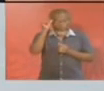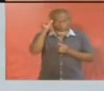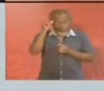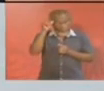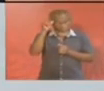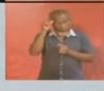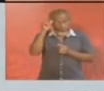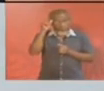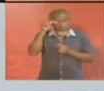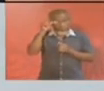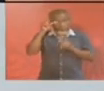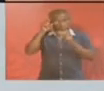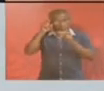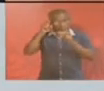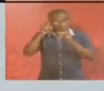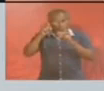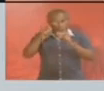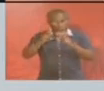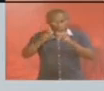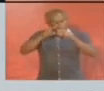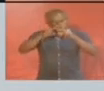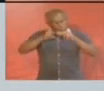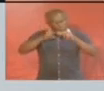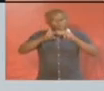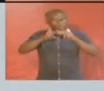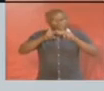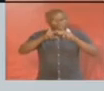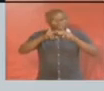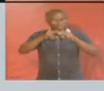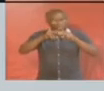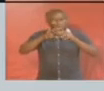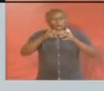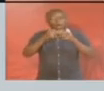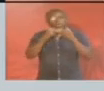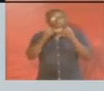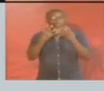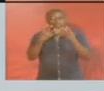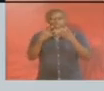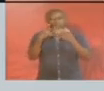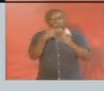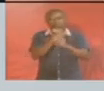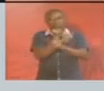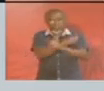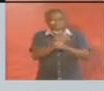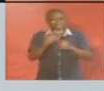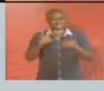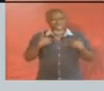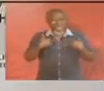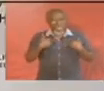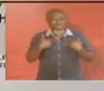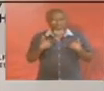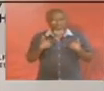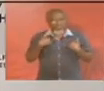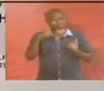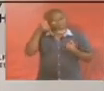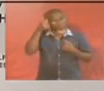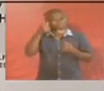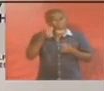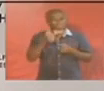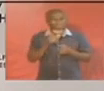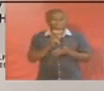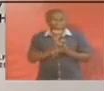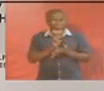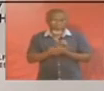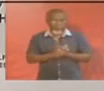availability and number of vaccines. Right. Okay? I just want to put that out there. Thank you. Dr.